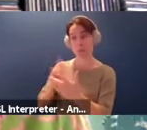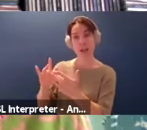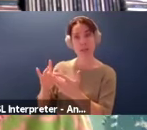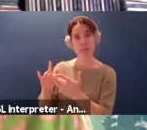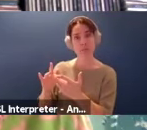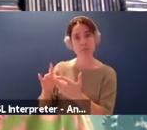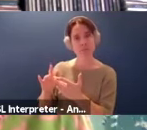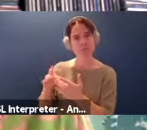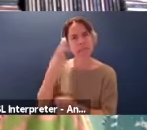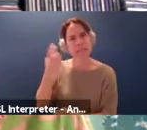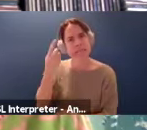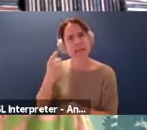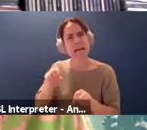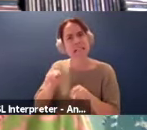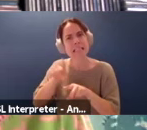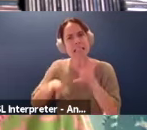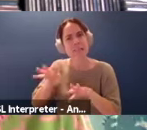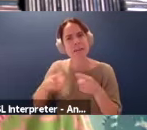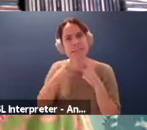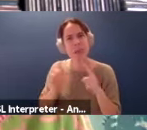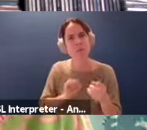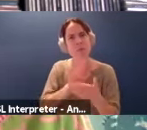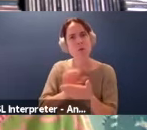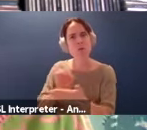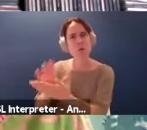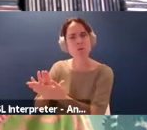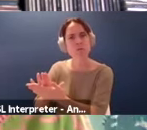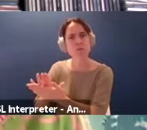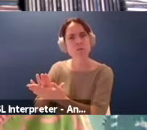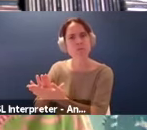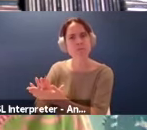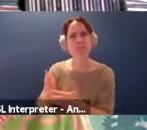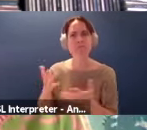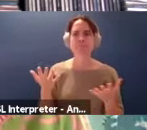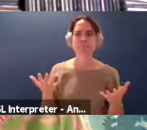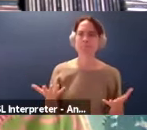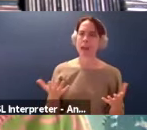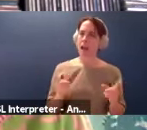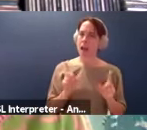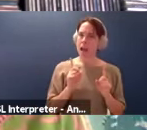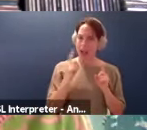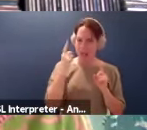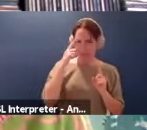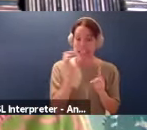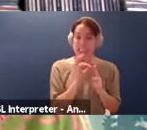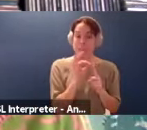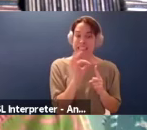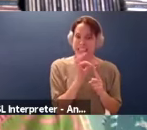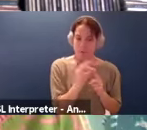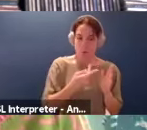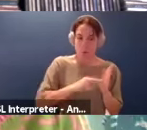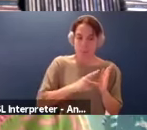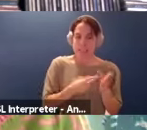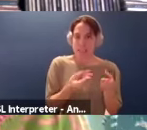possibly it's not always wise to link to very specific organizations i don't know that the